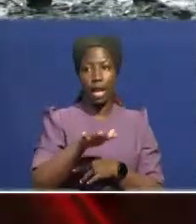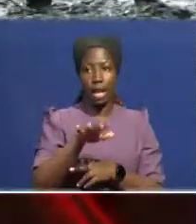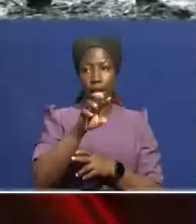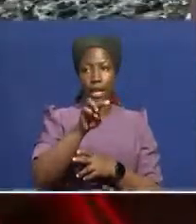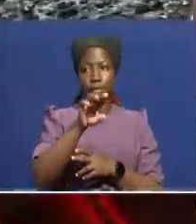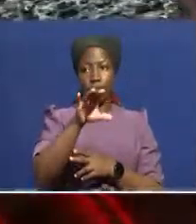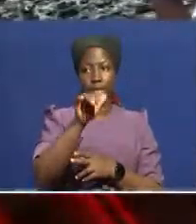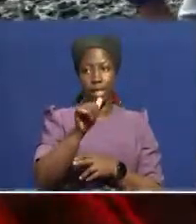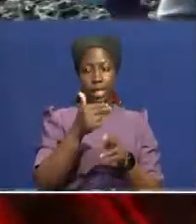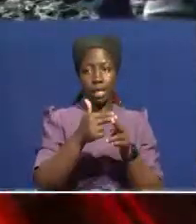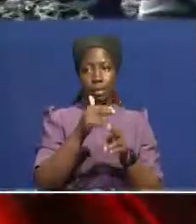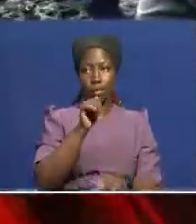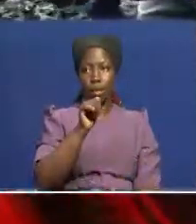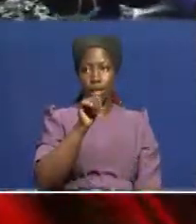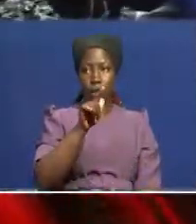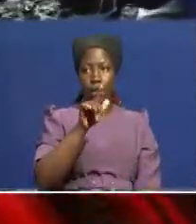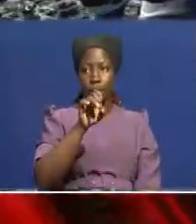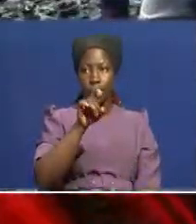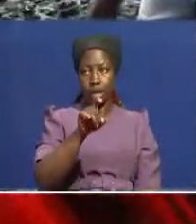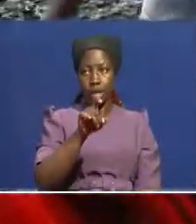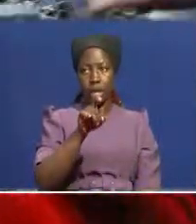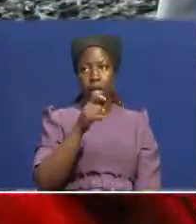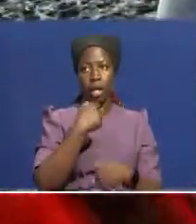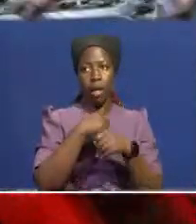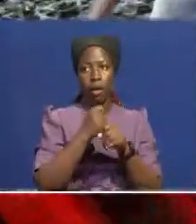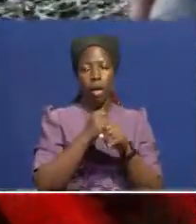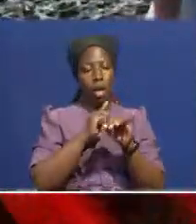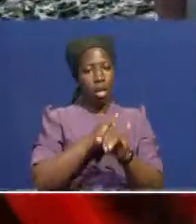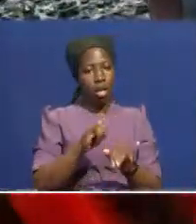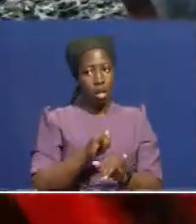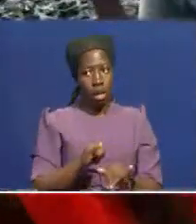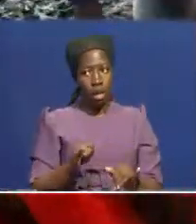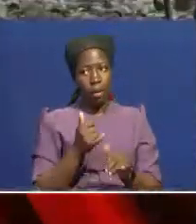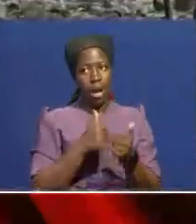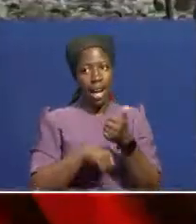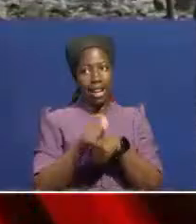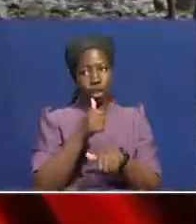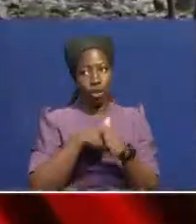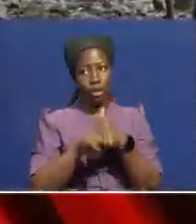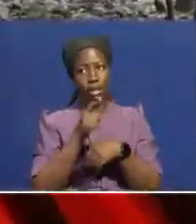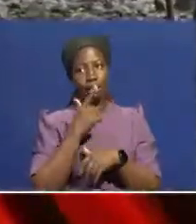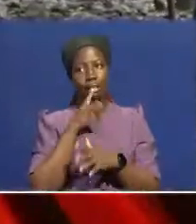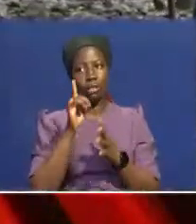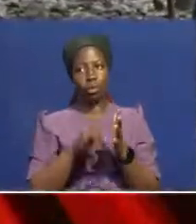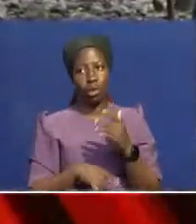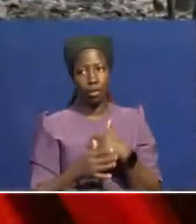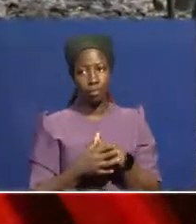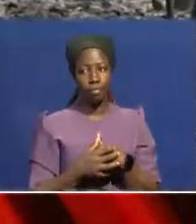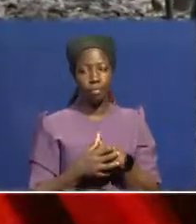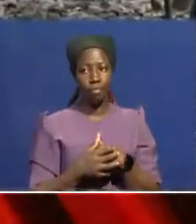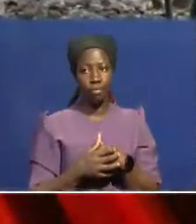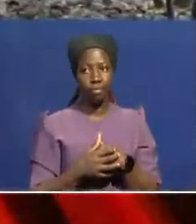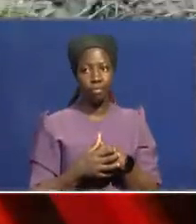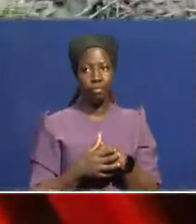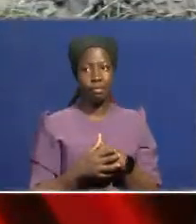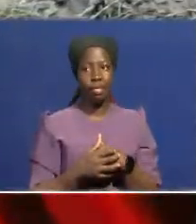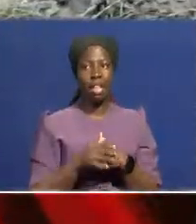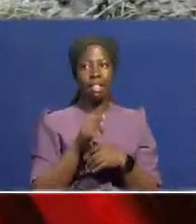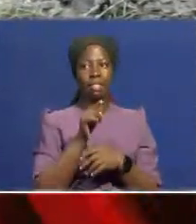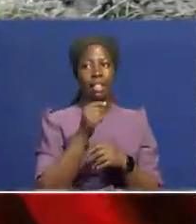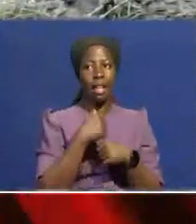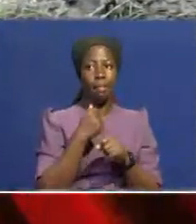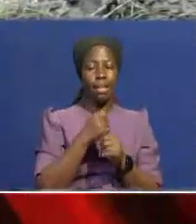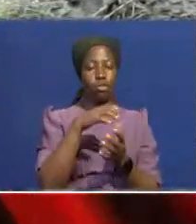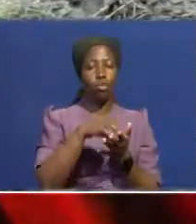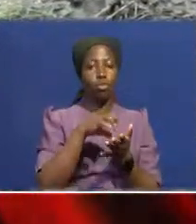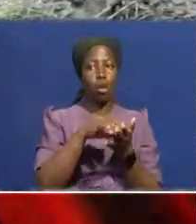MCA Alex Mbogua, who led a cleanup exercise in Kihoto Estate, said clogged drainage systems were worsening the situation